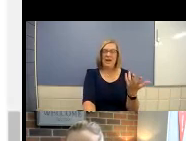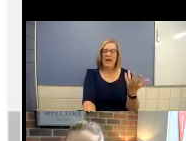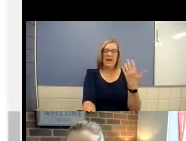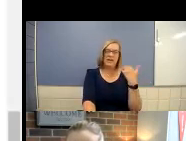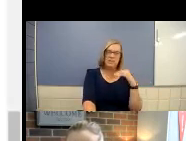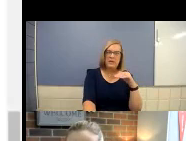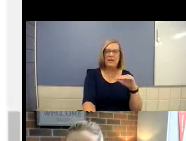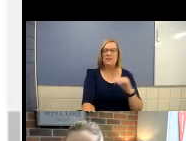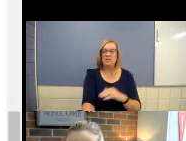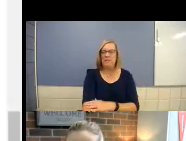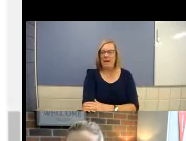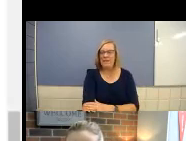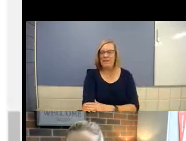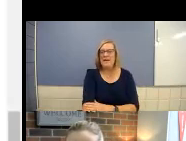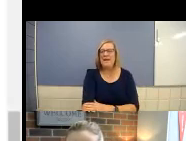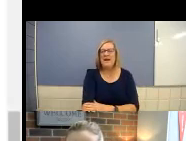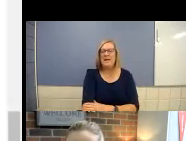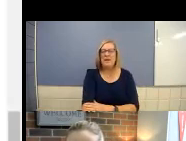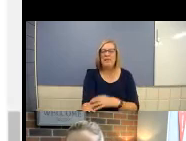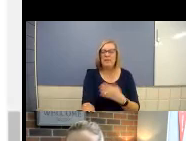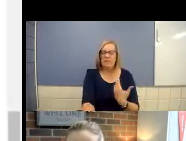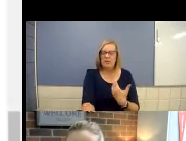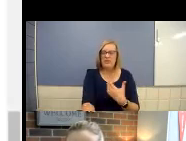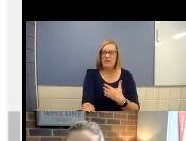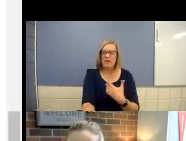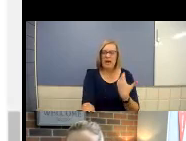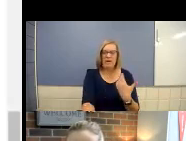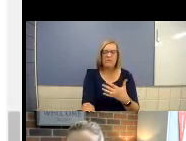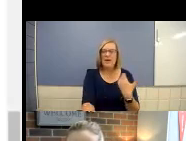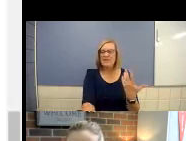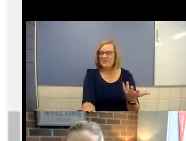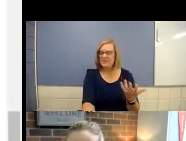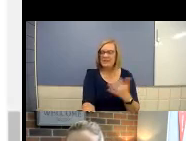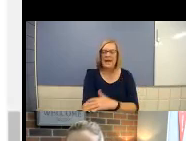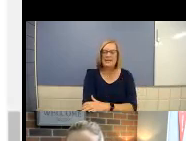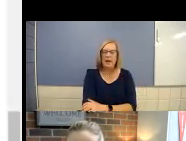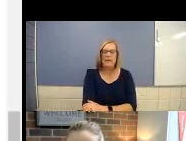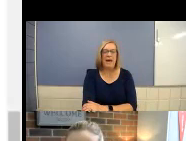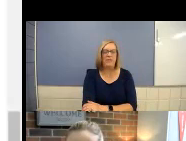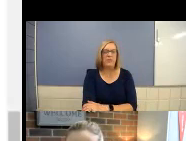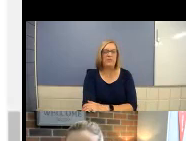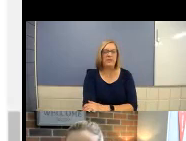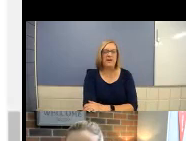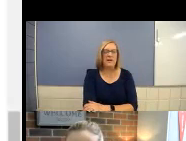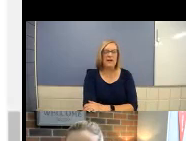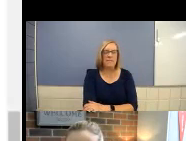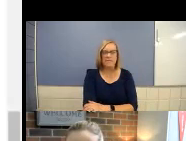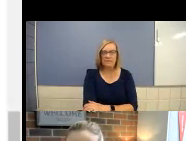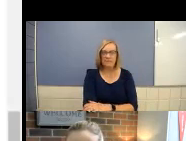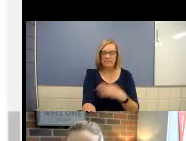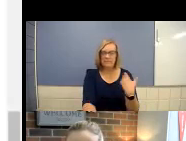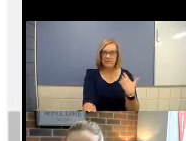sign and speak in English about math and about numbers. So that's why a math course is in our